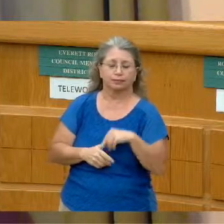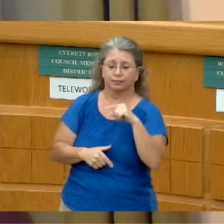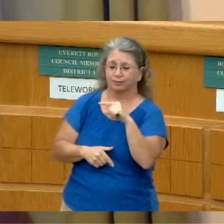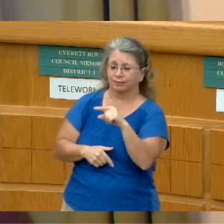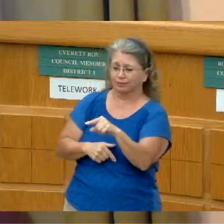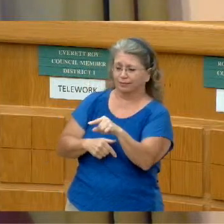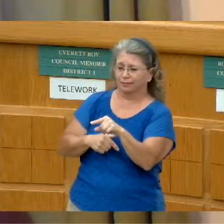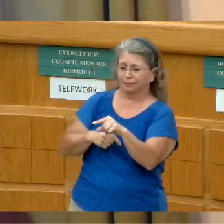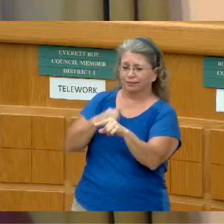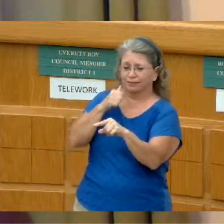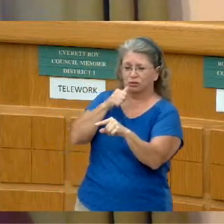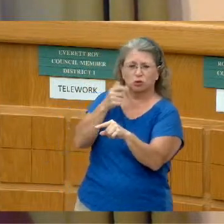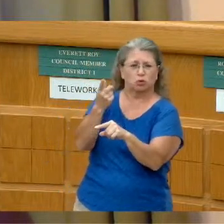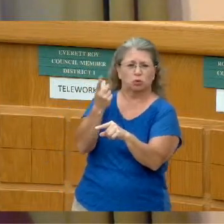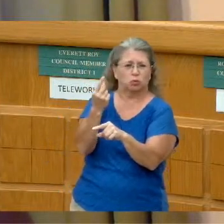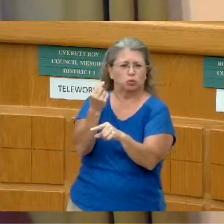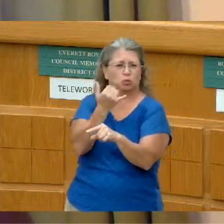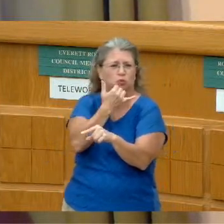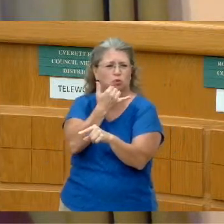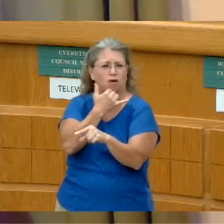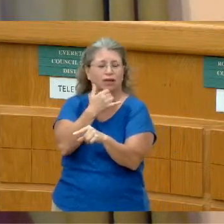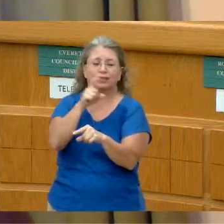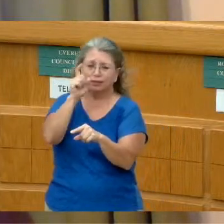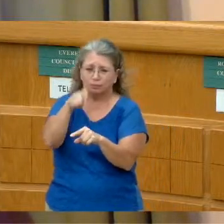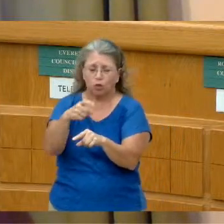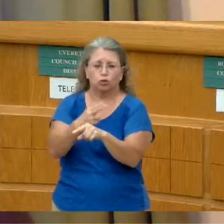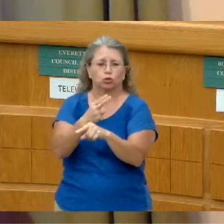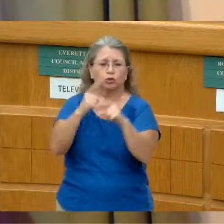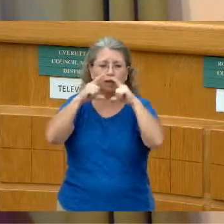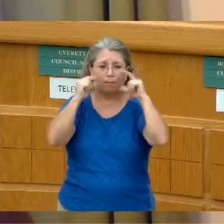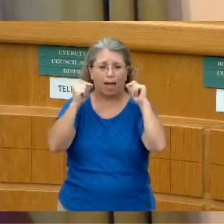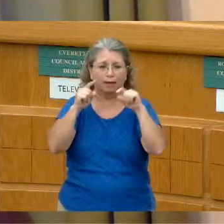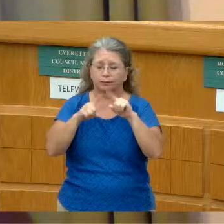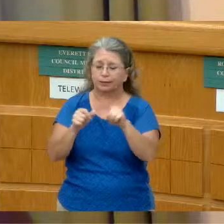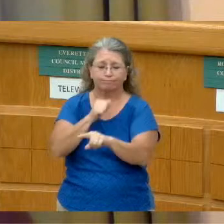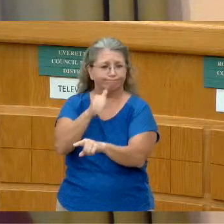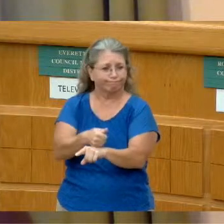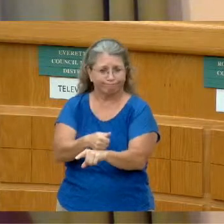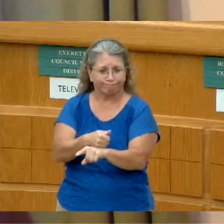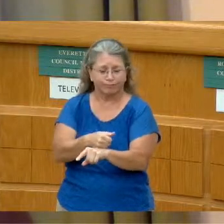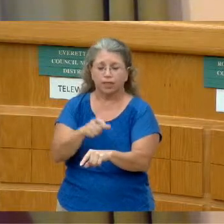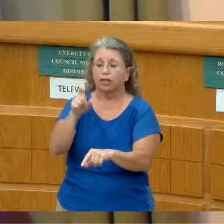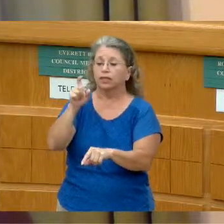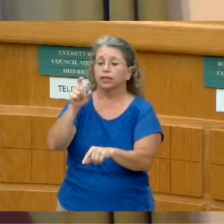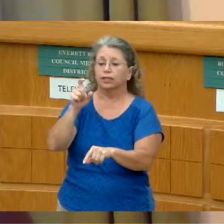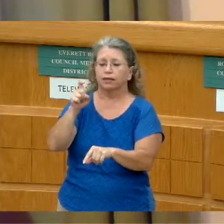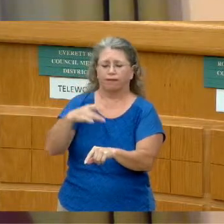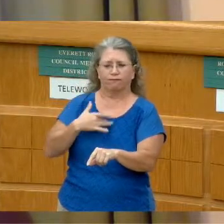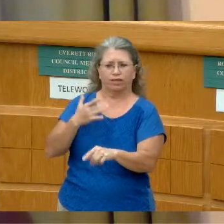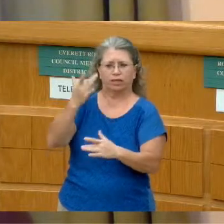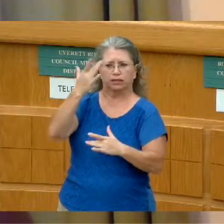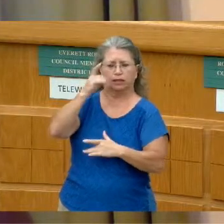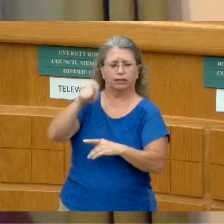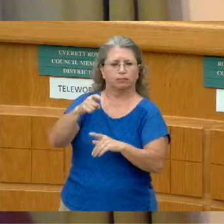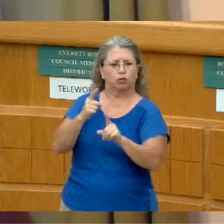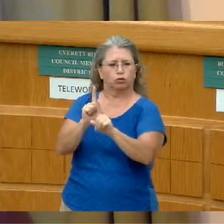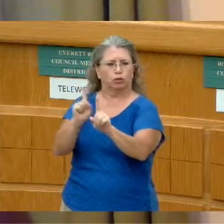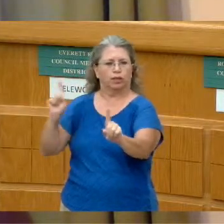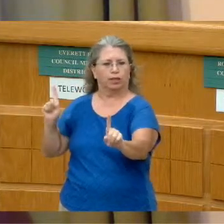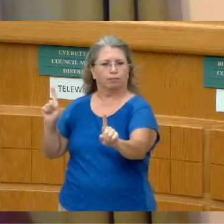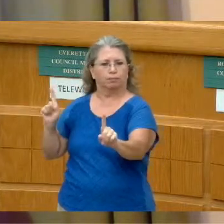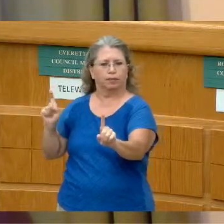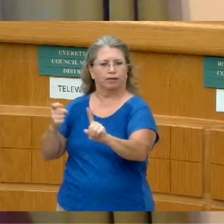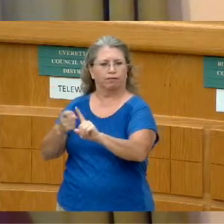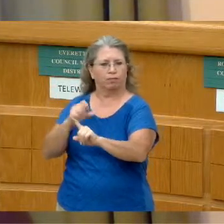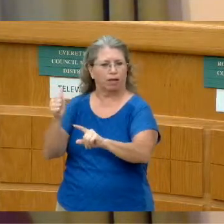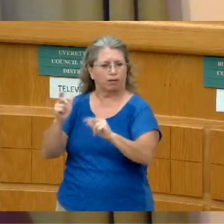was supposed to wear a mask. She didn't. Mary was supposed to distance herself from other strangers. She didn't. Mary